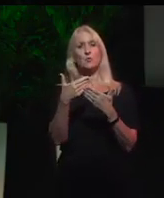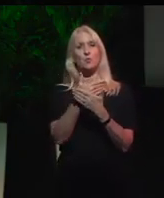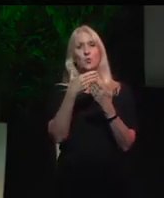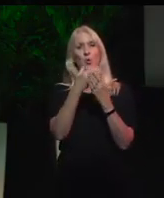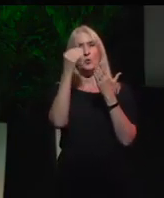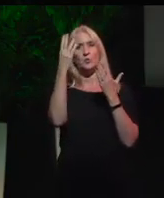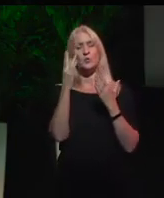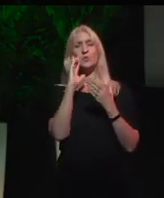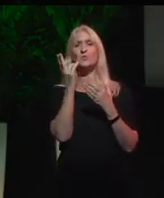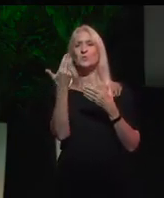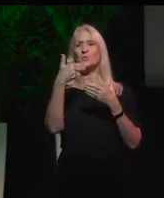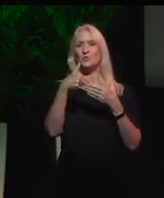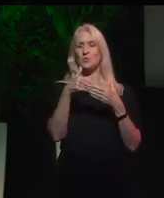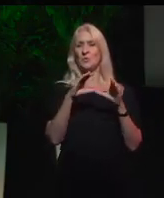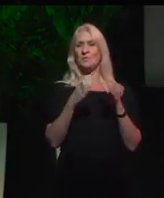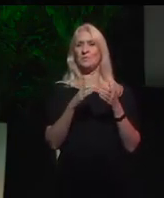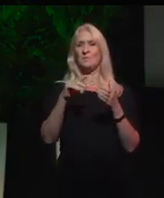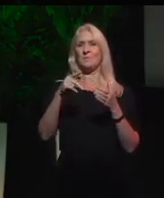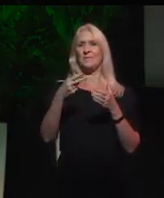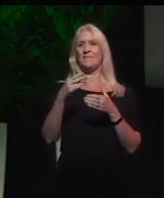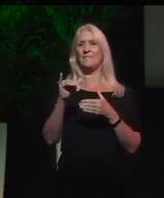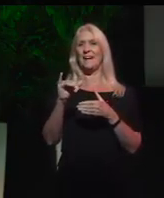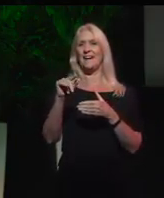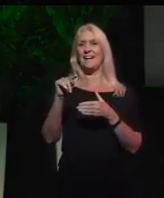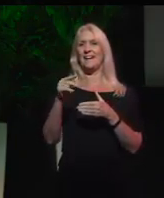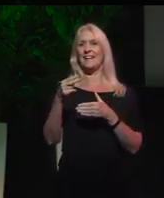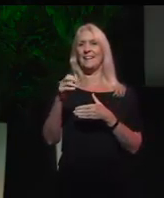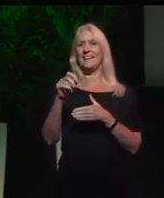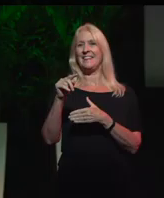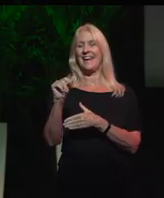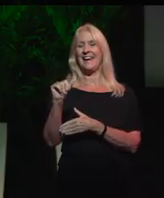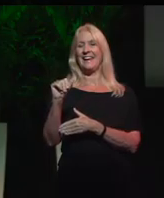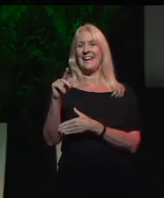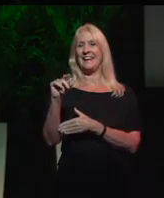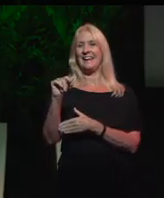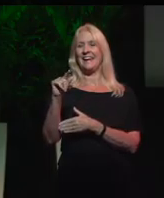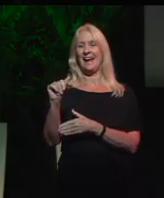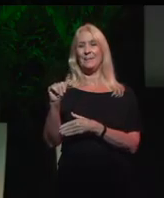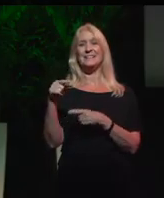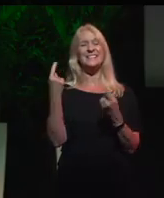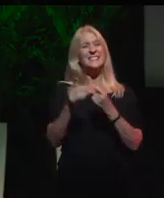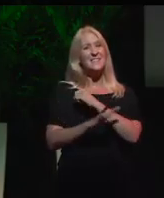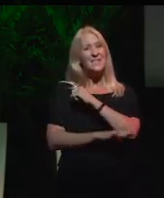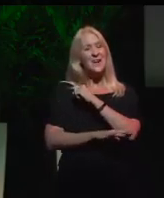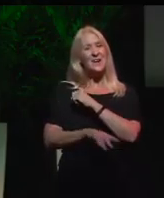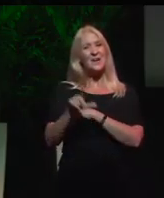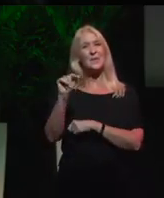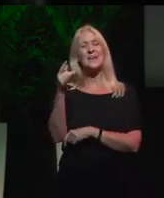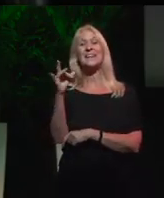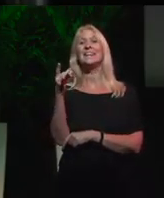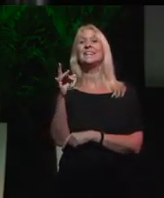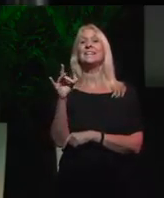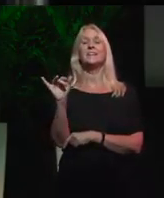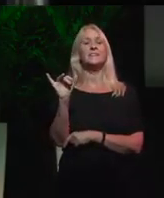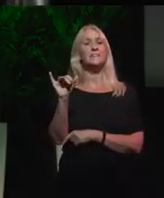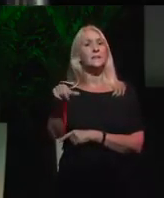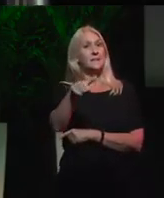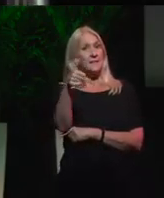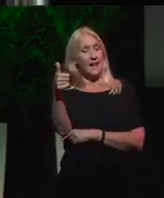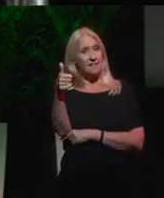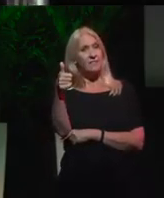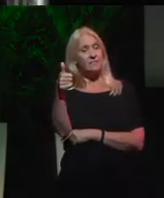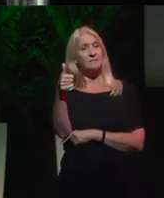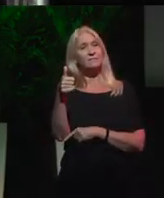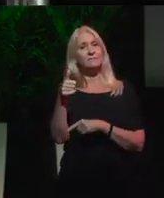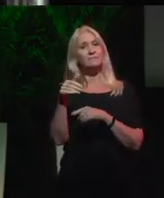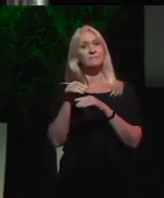join Phi Theta Kappa since fall 2018. And in yet another high-impact educational area,